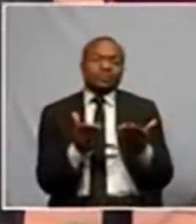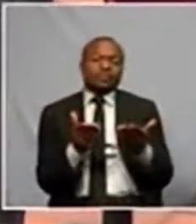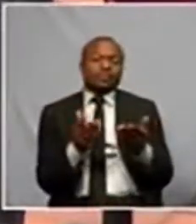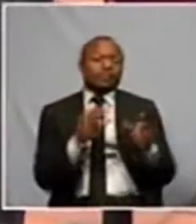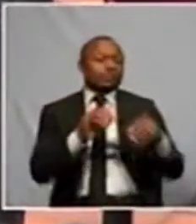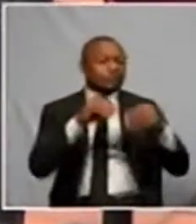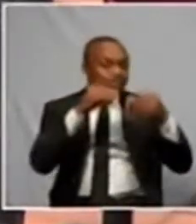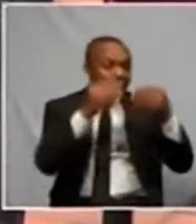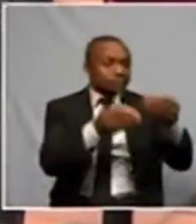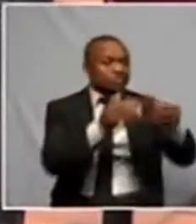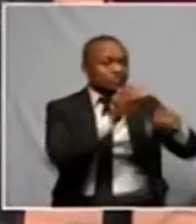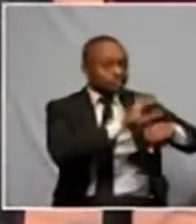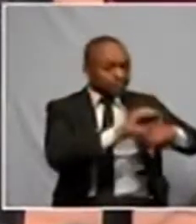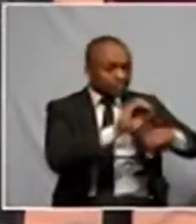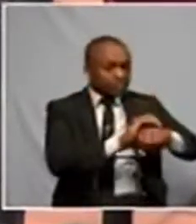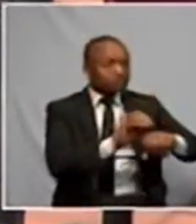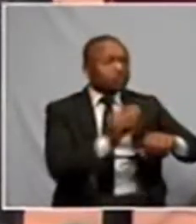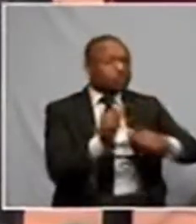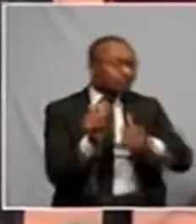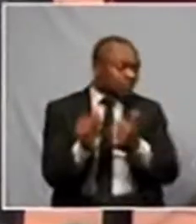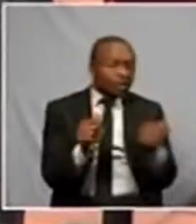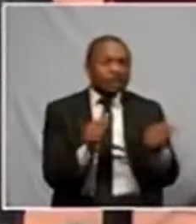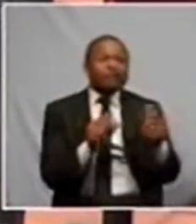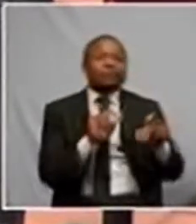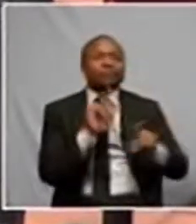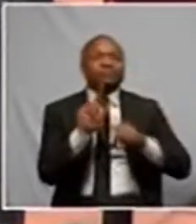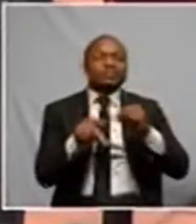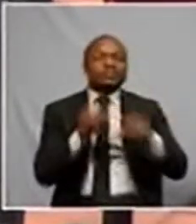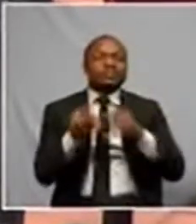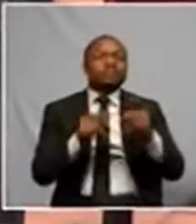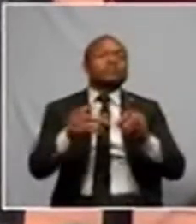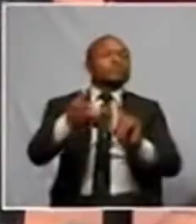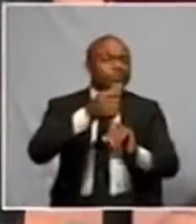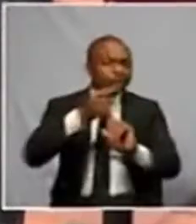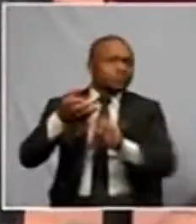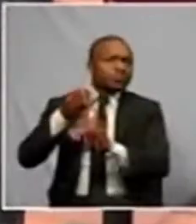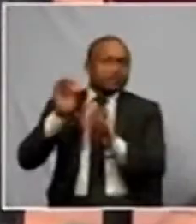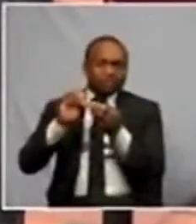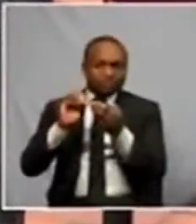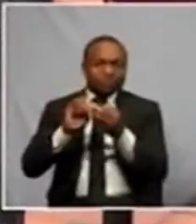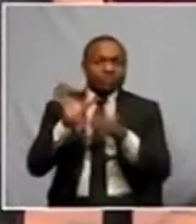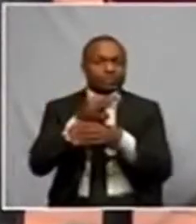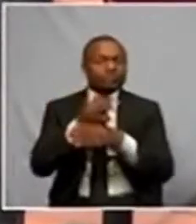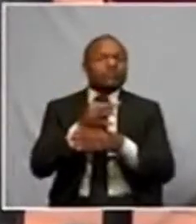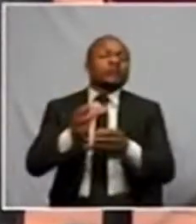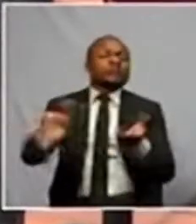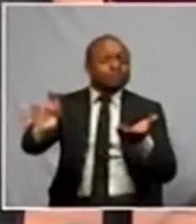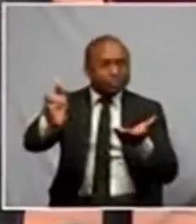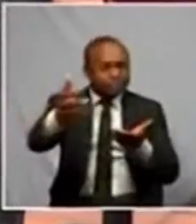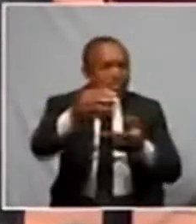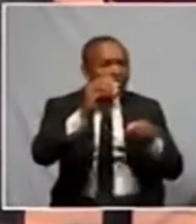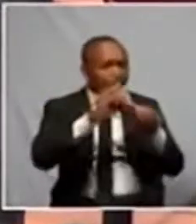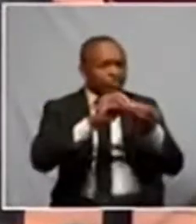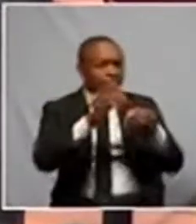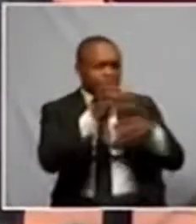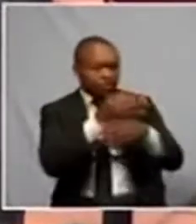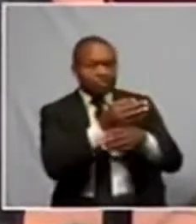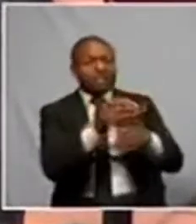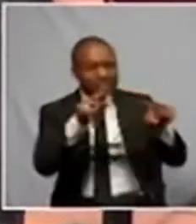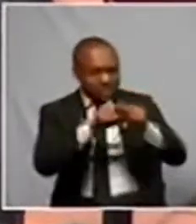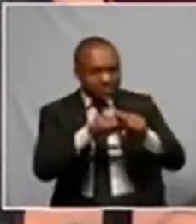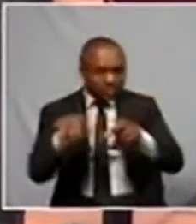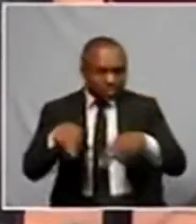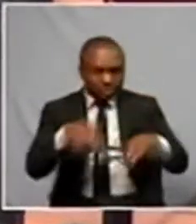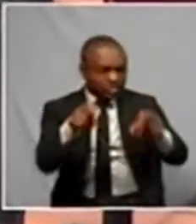giving advantage to the other people to fish more on the other side and harvest more fish from the same rivers, and probably end